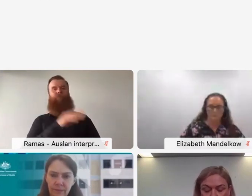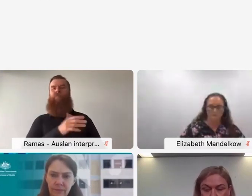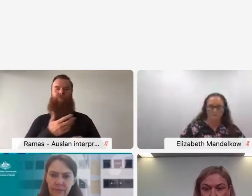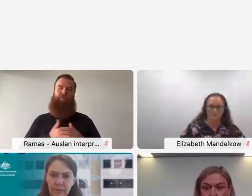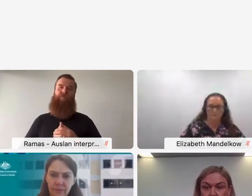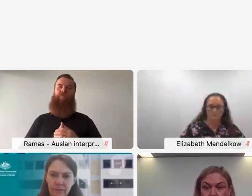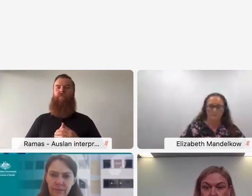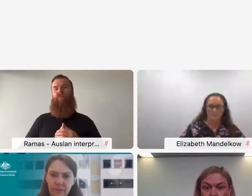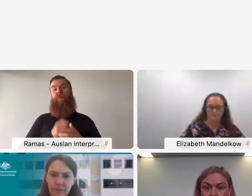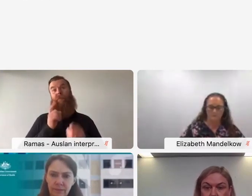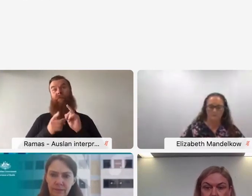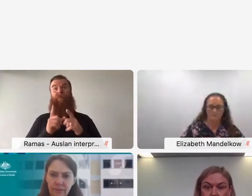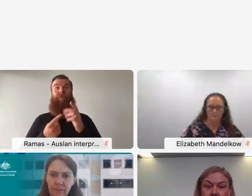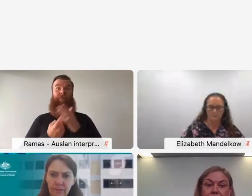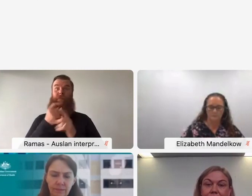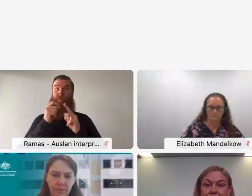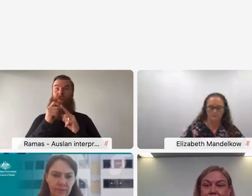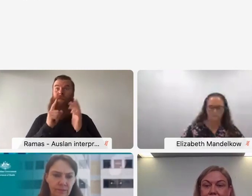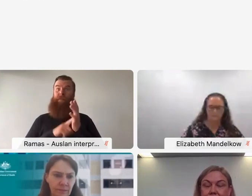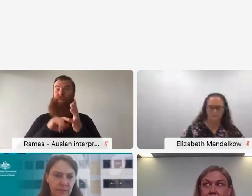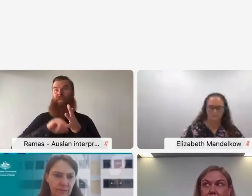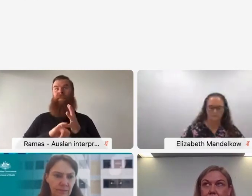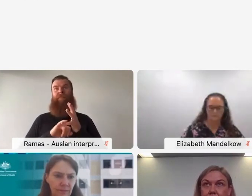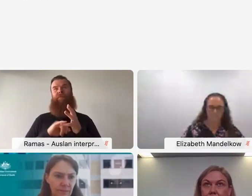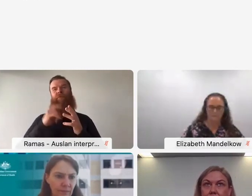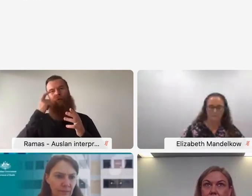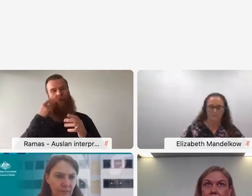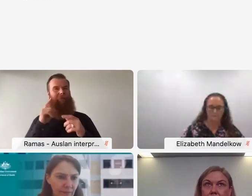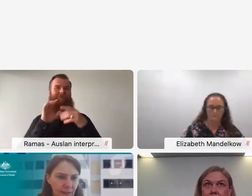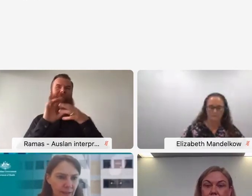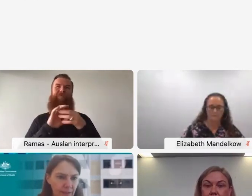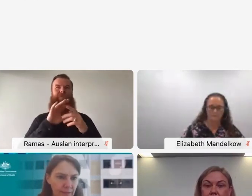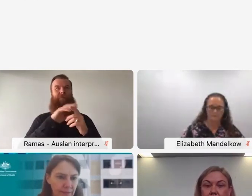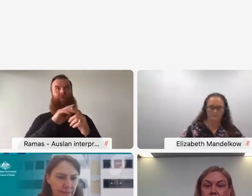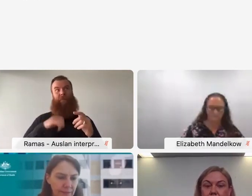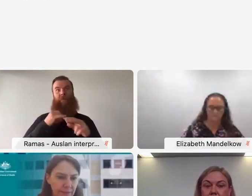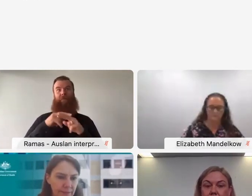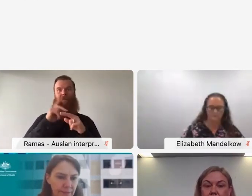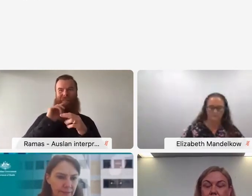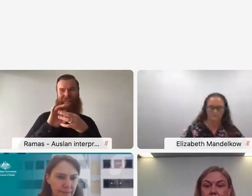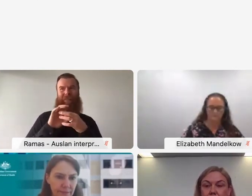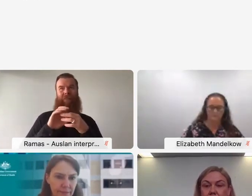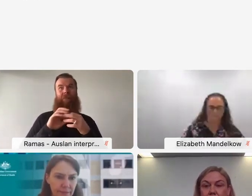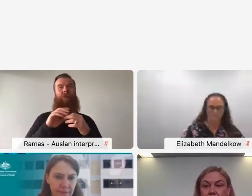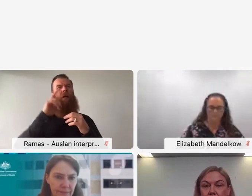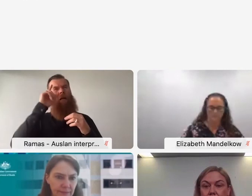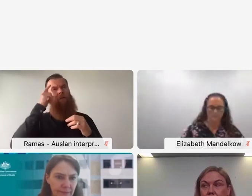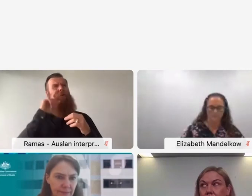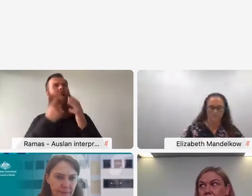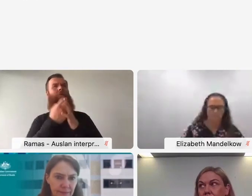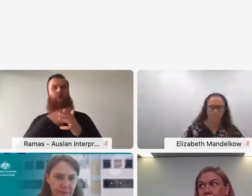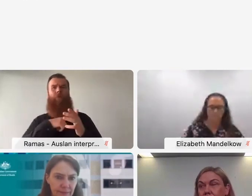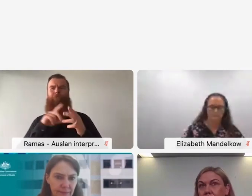hard to reconnect with those workers and to understand what's going on. There's a lot of different underlying reasons, and one of the features of